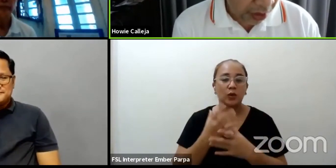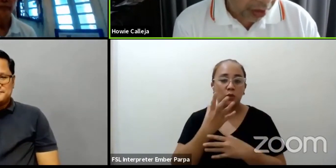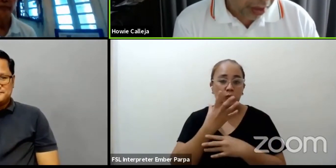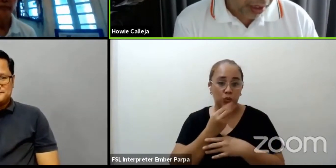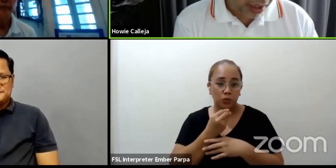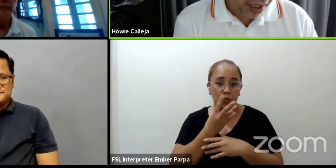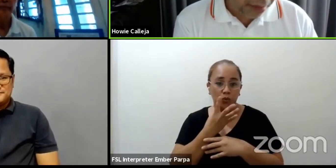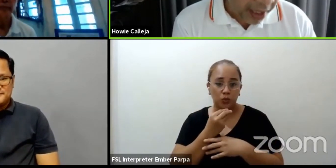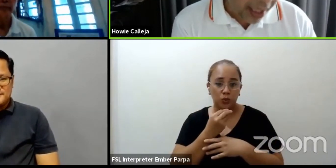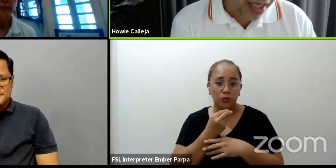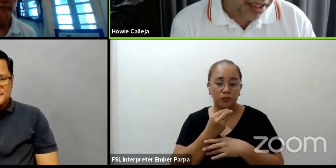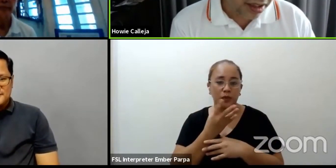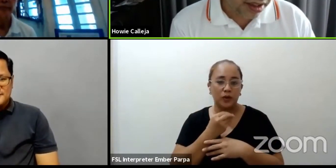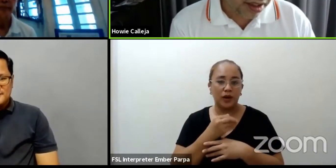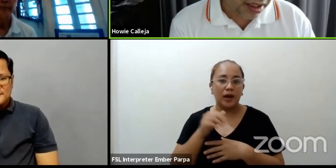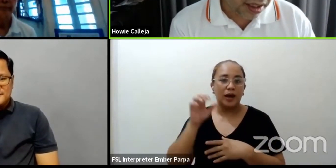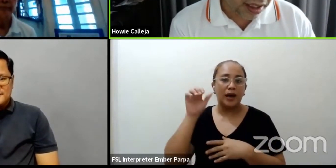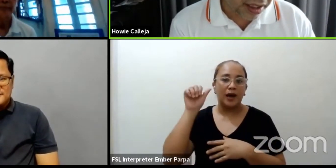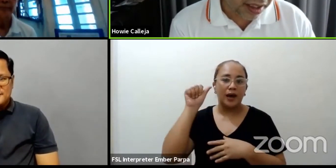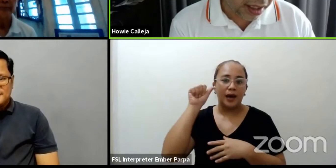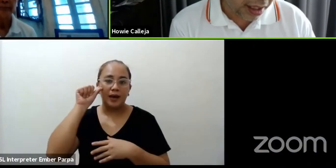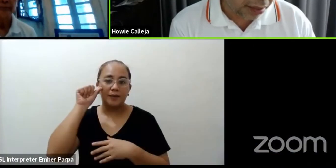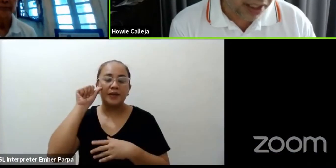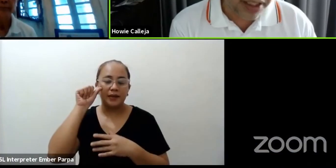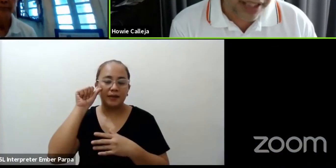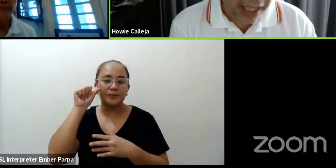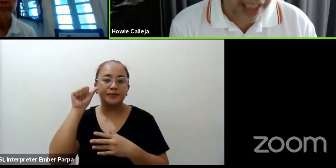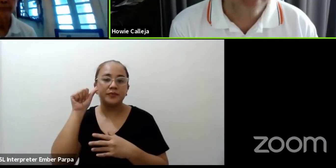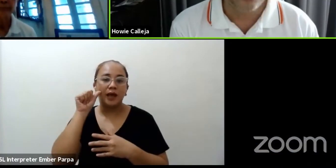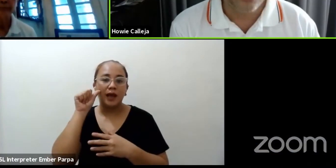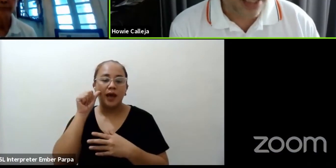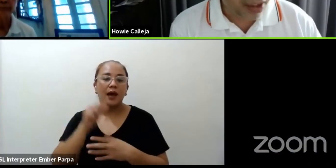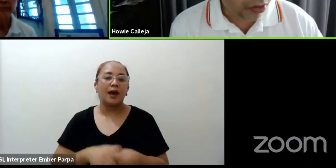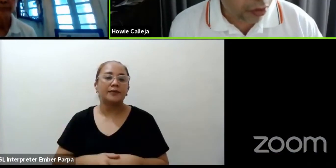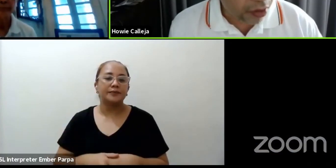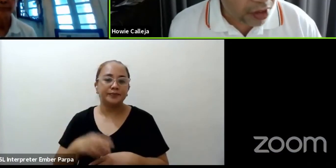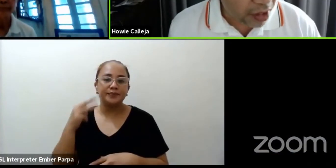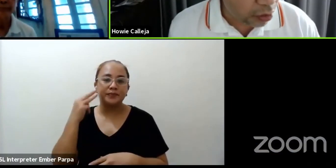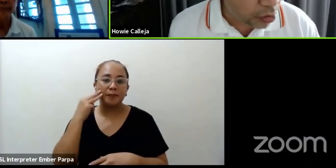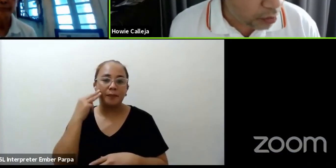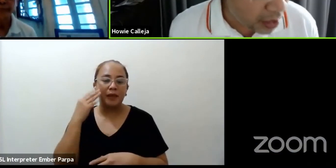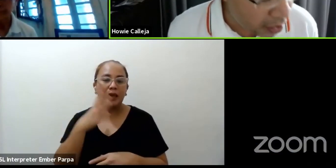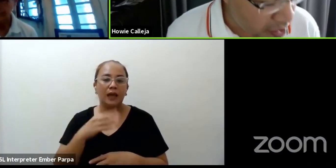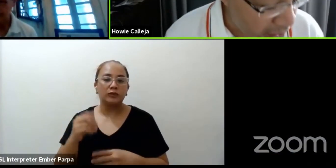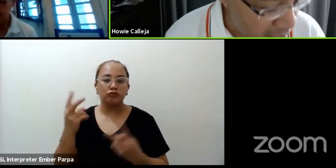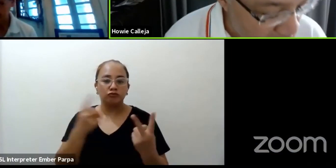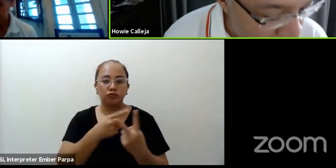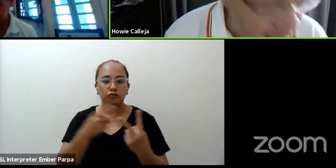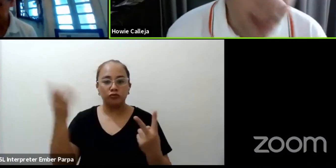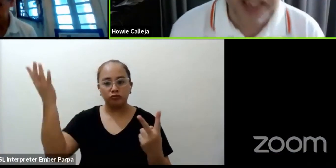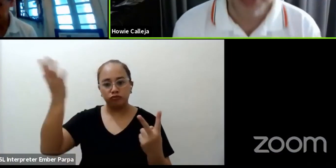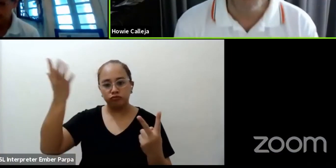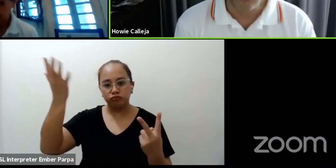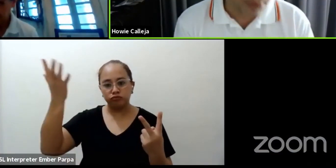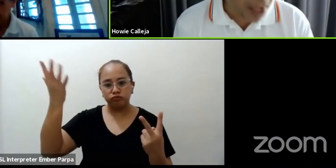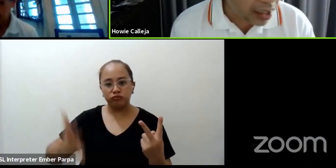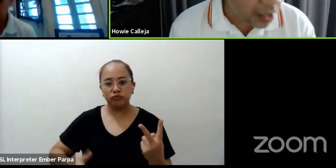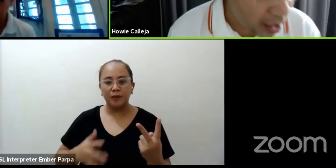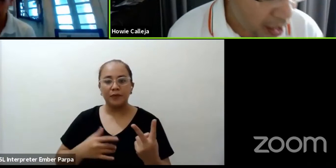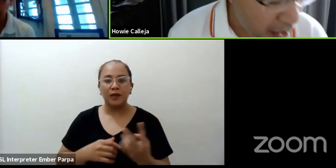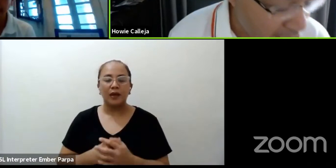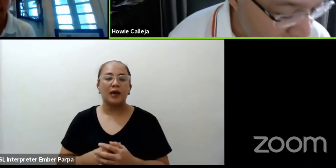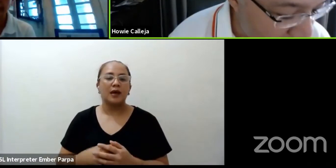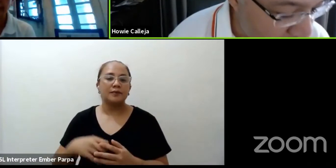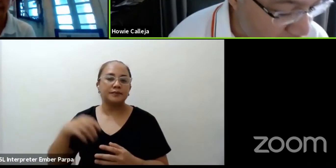to Amelia and Maristela, and of course our two speakers, Secretary S.P.